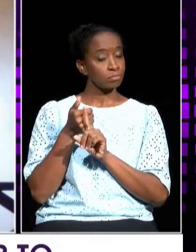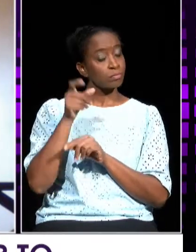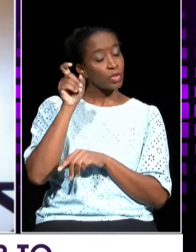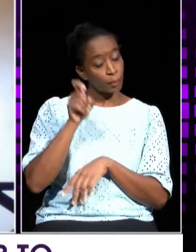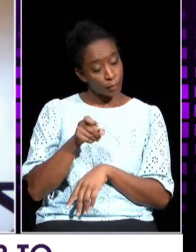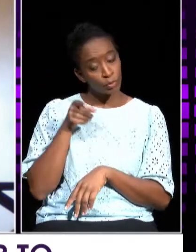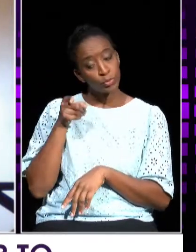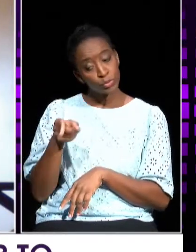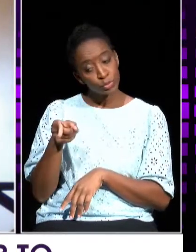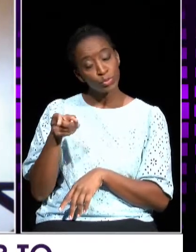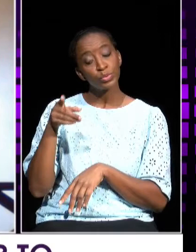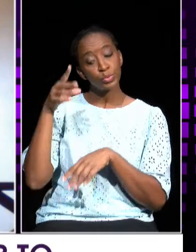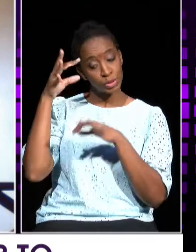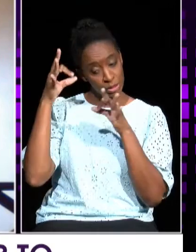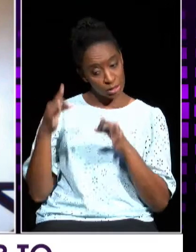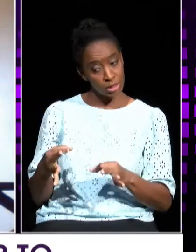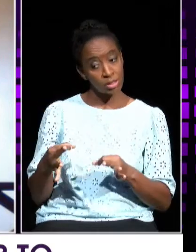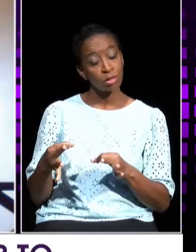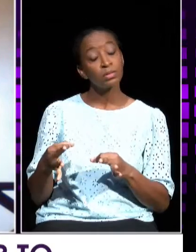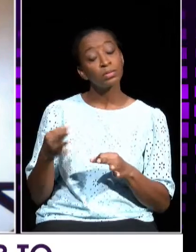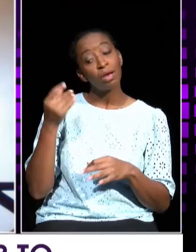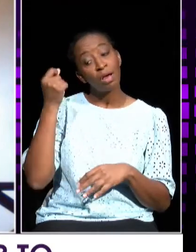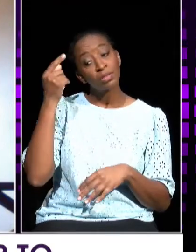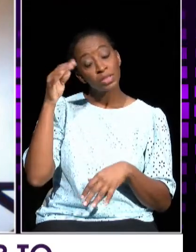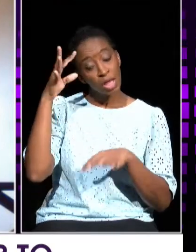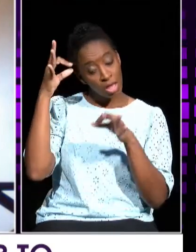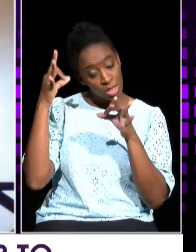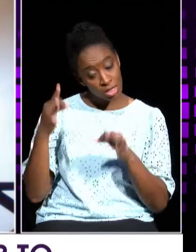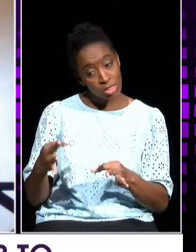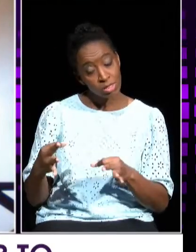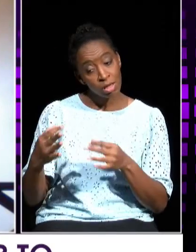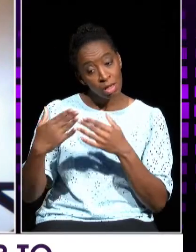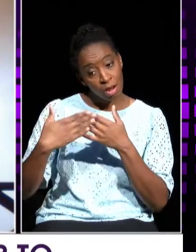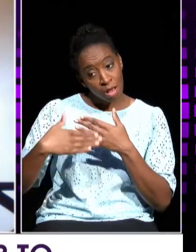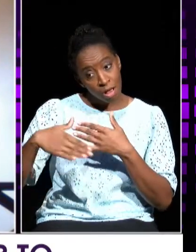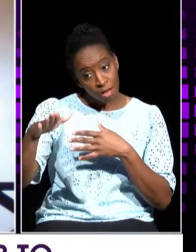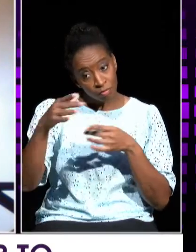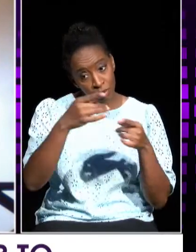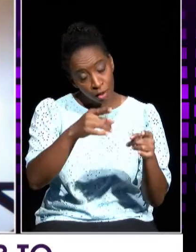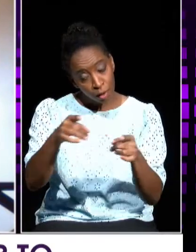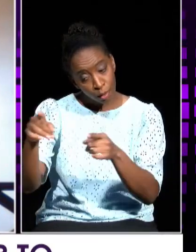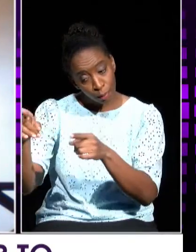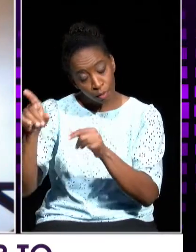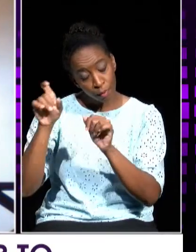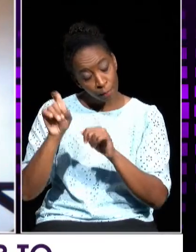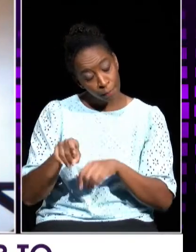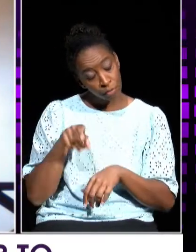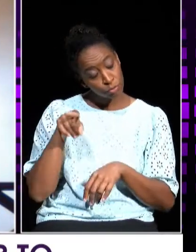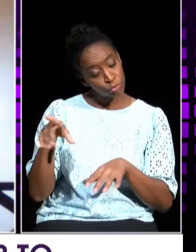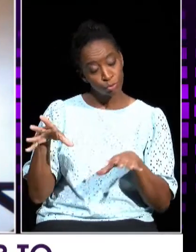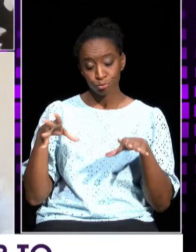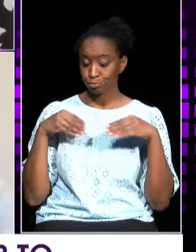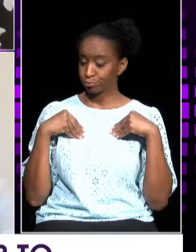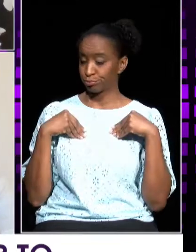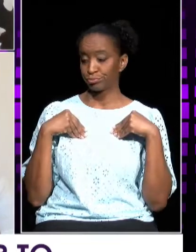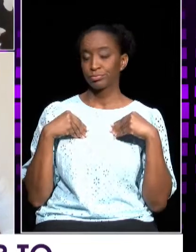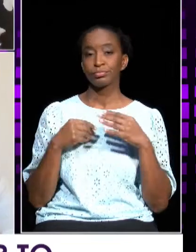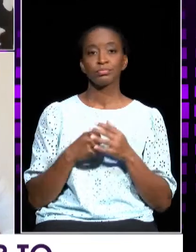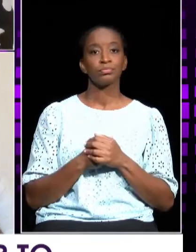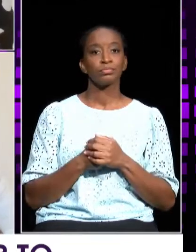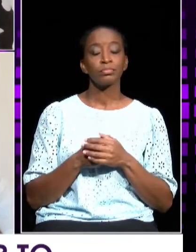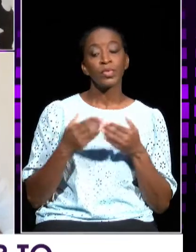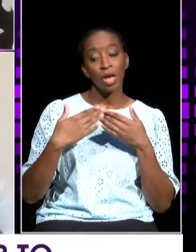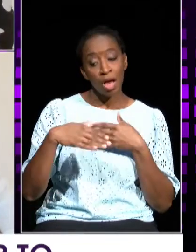the consequences of the choices that you make, whether they're negative or positive choices. Thank you very much, Shawn. And I